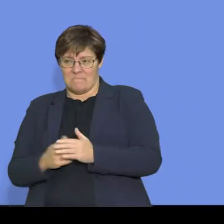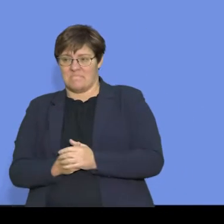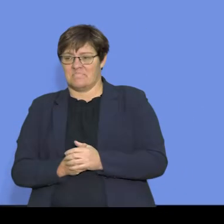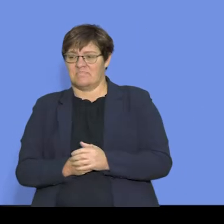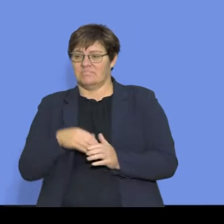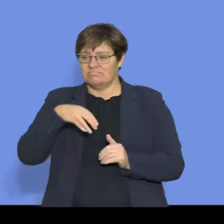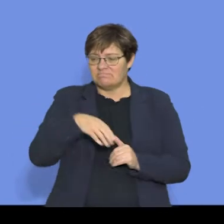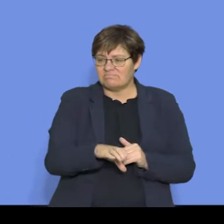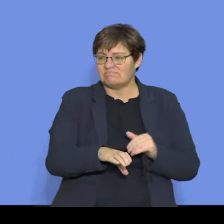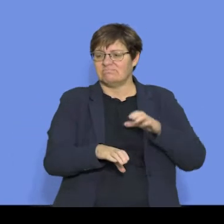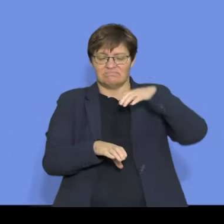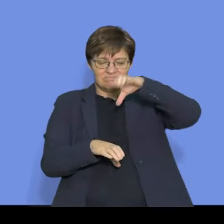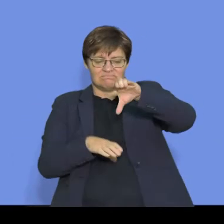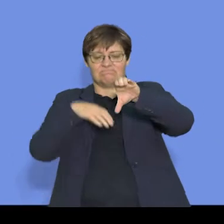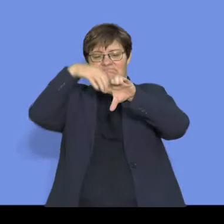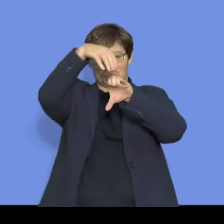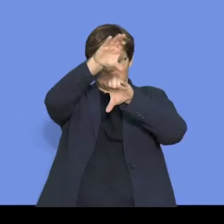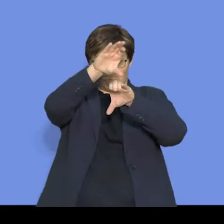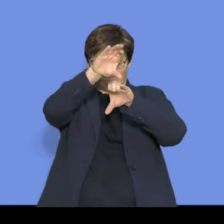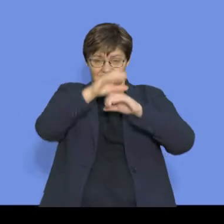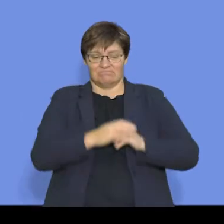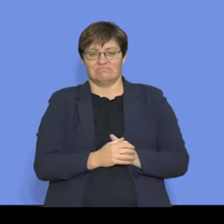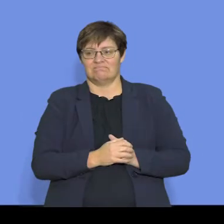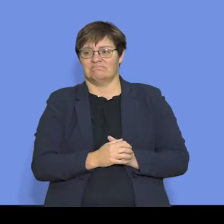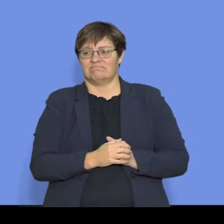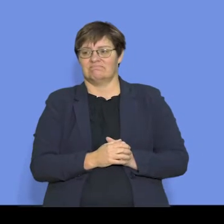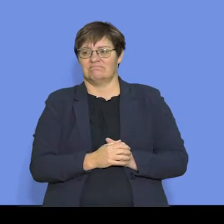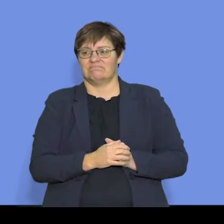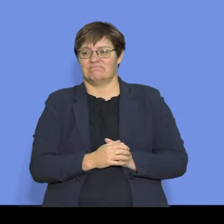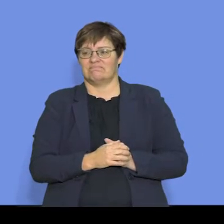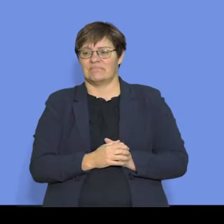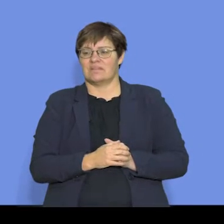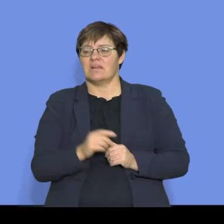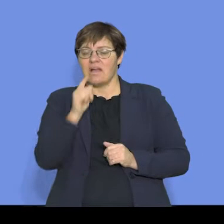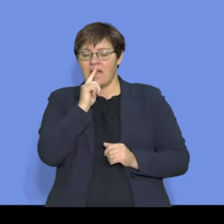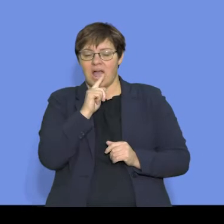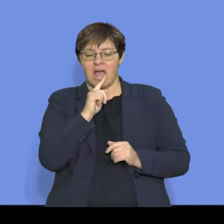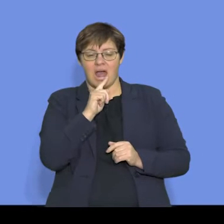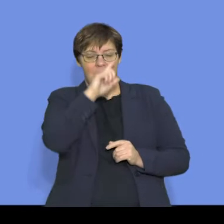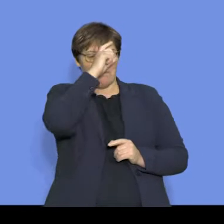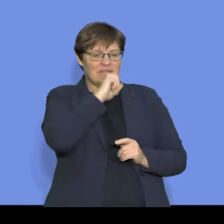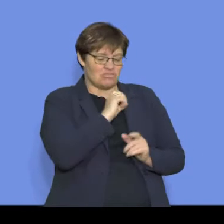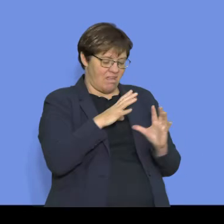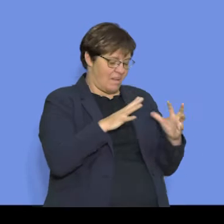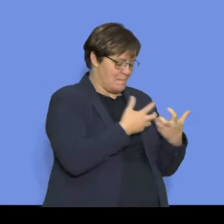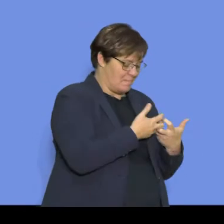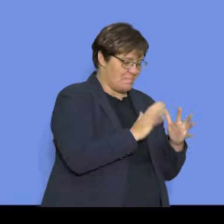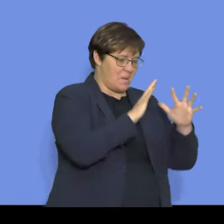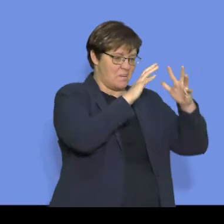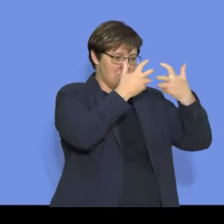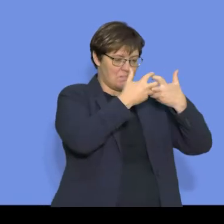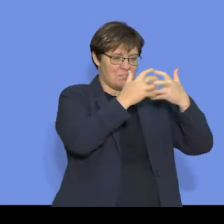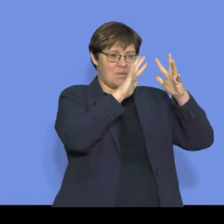Paleozoic, Mesozoic, Cenozoic. Here are the pictures of some of the fossils